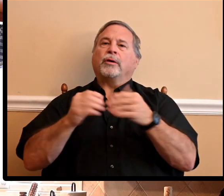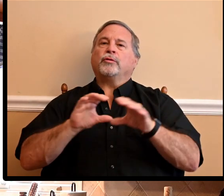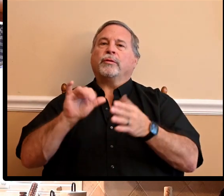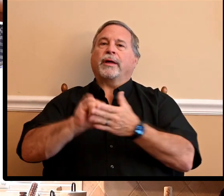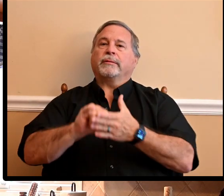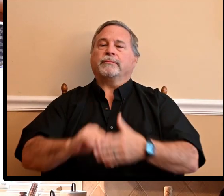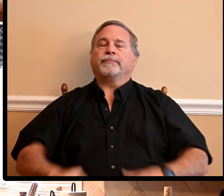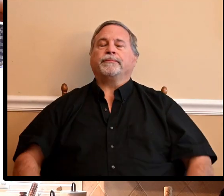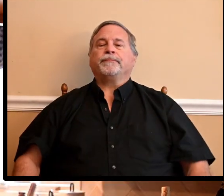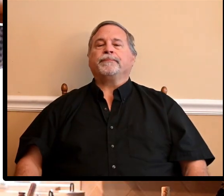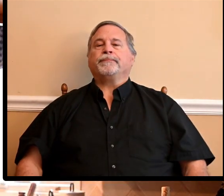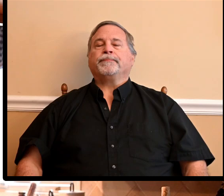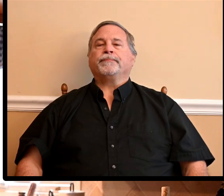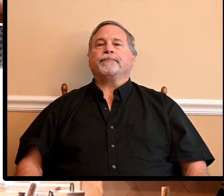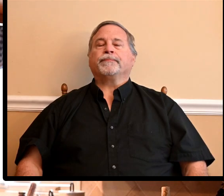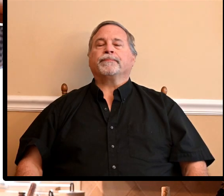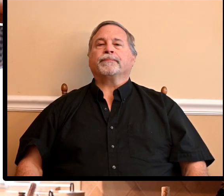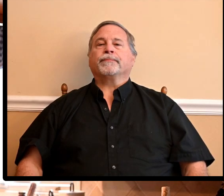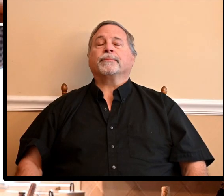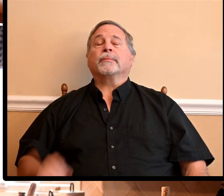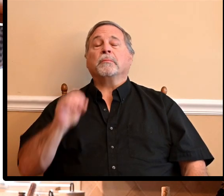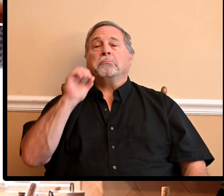do that coming up.